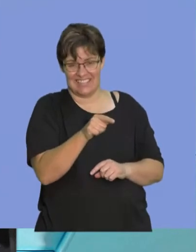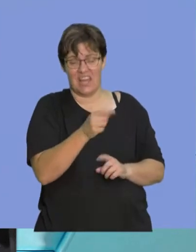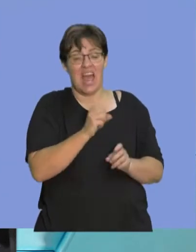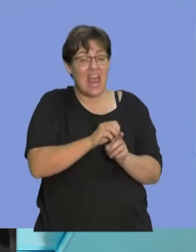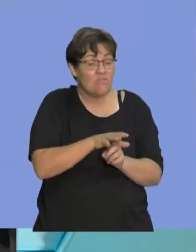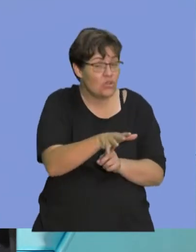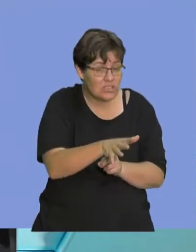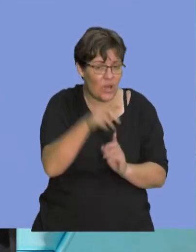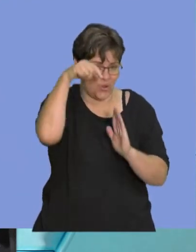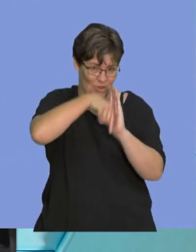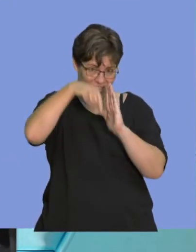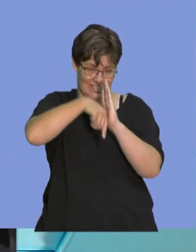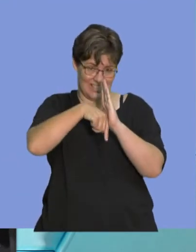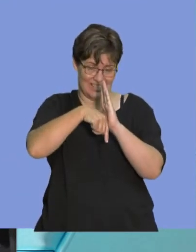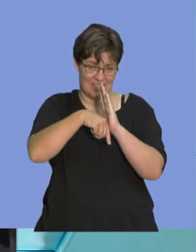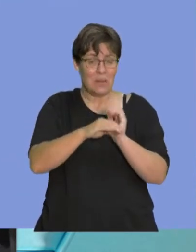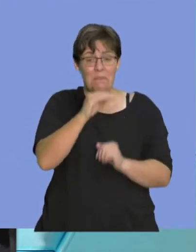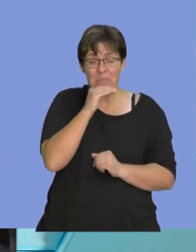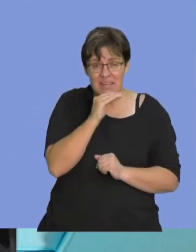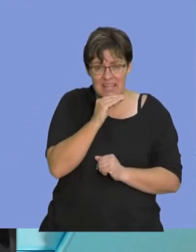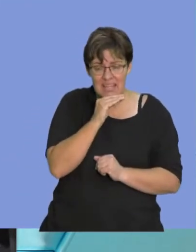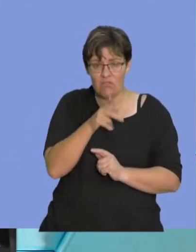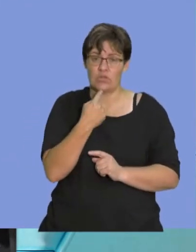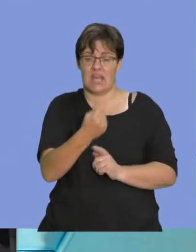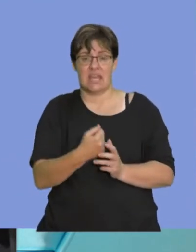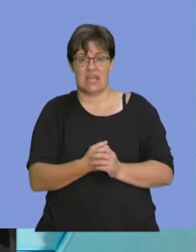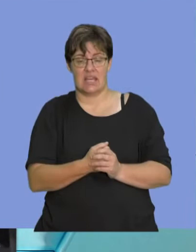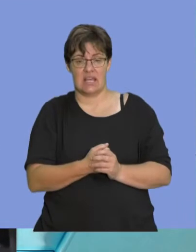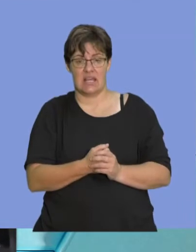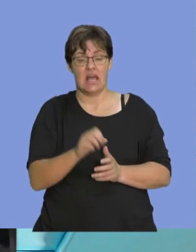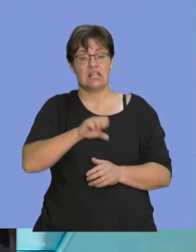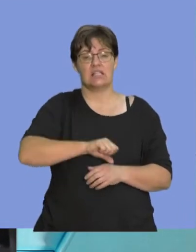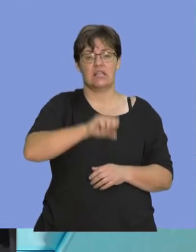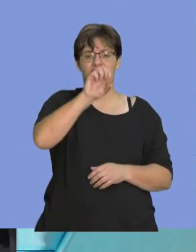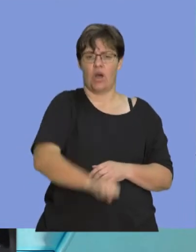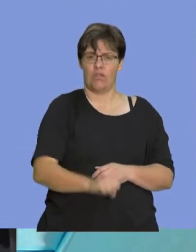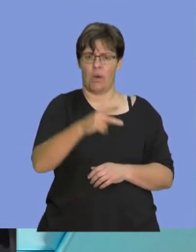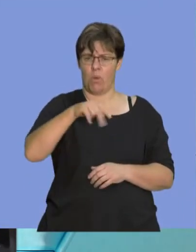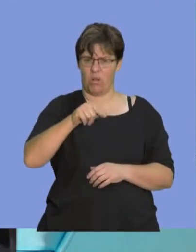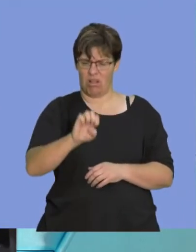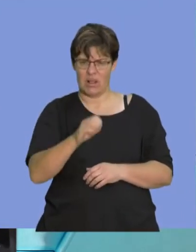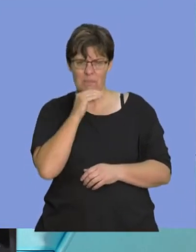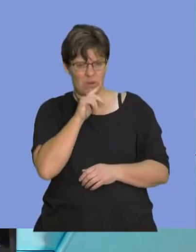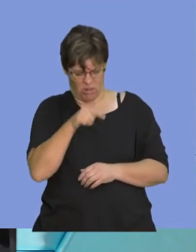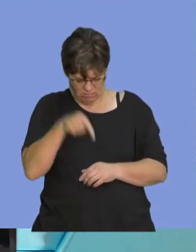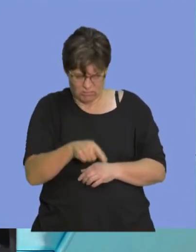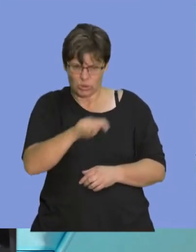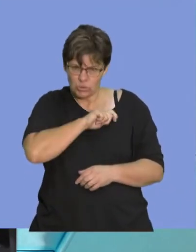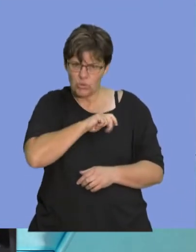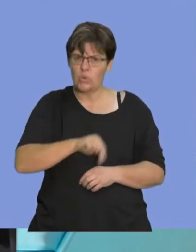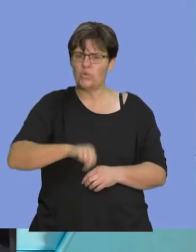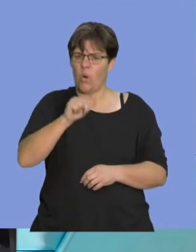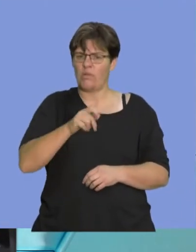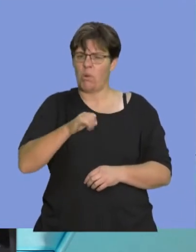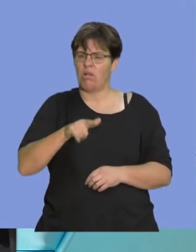also is influenced by the context. So some of the meanings, when you say this is the South Pole, what do you mean? It's actually the North